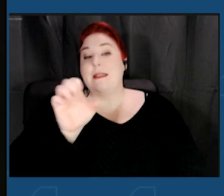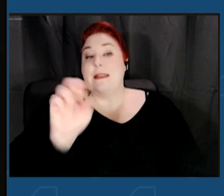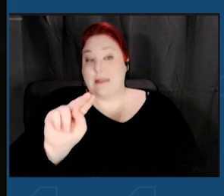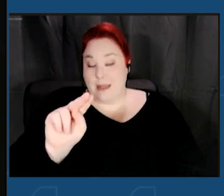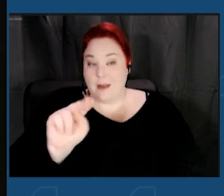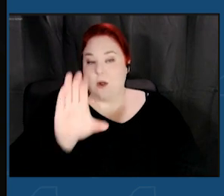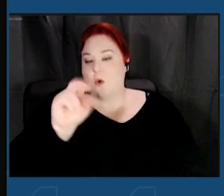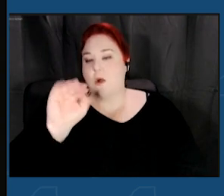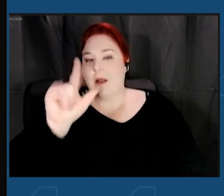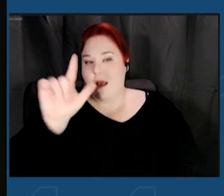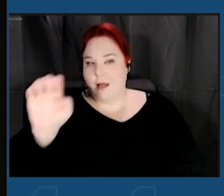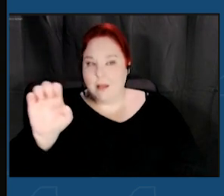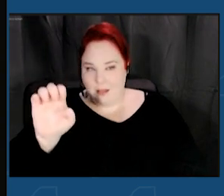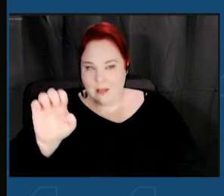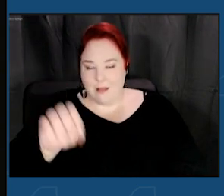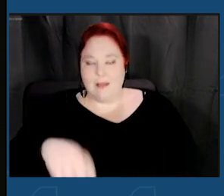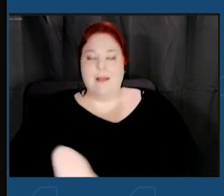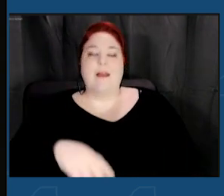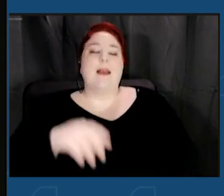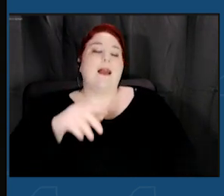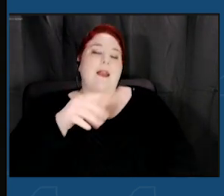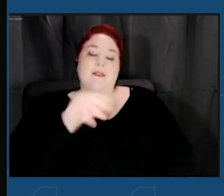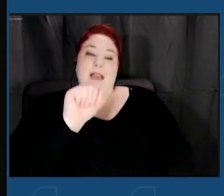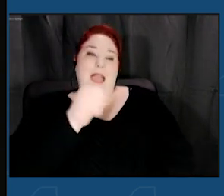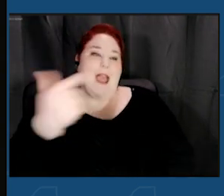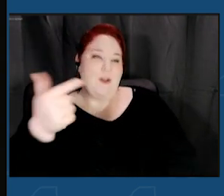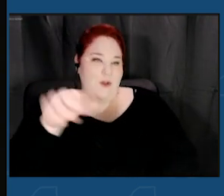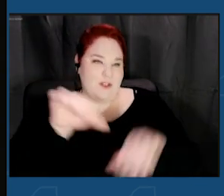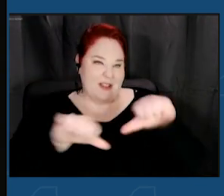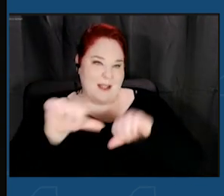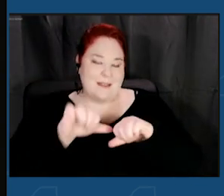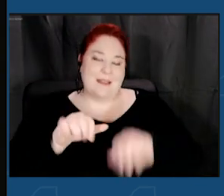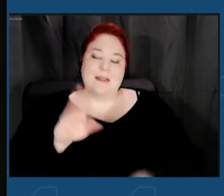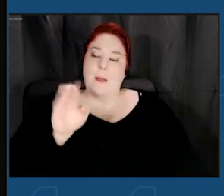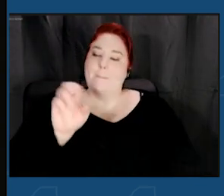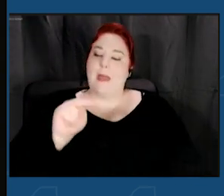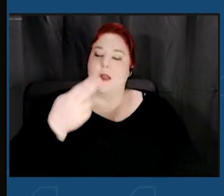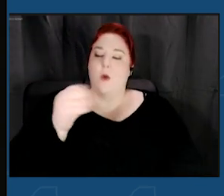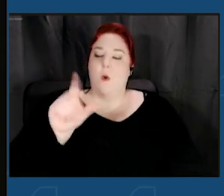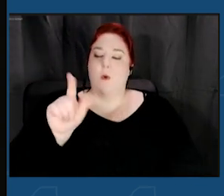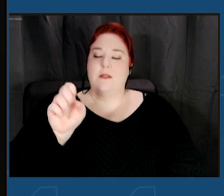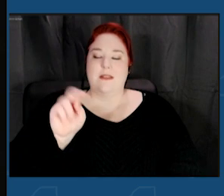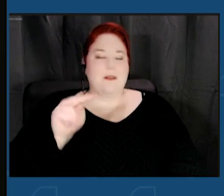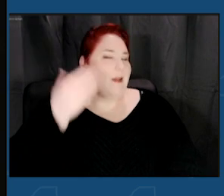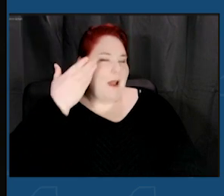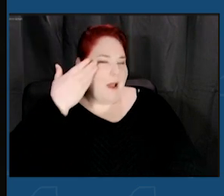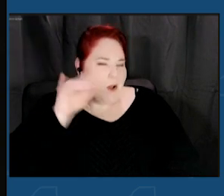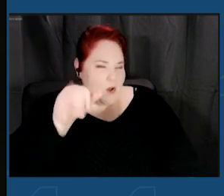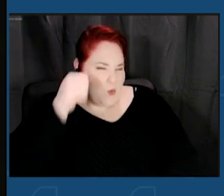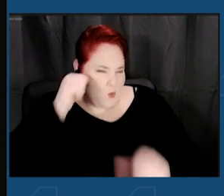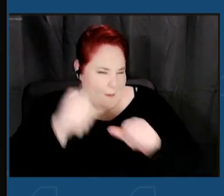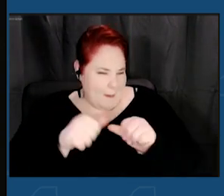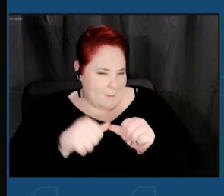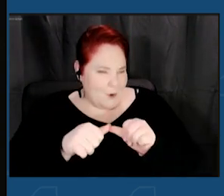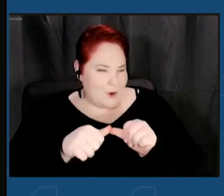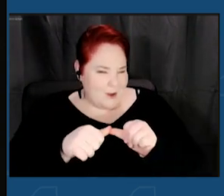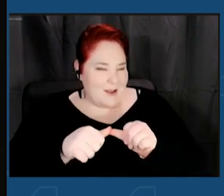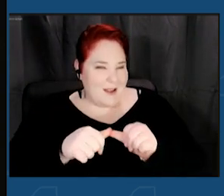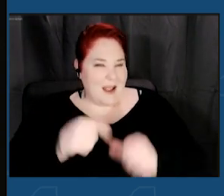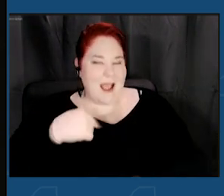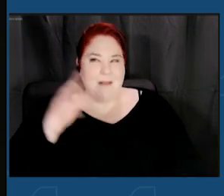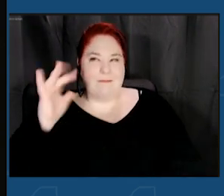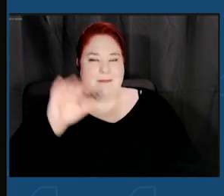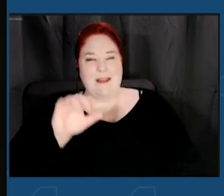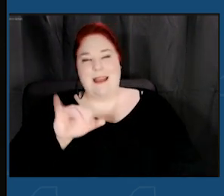deal. Dr. Ben Holton, I don't know if he remembers this, but happened to be wandering around Ithaca one day on my